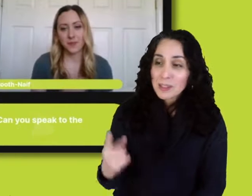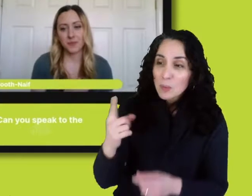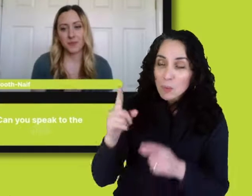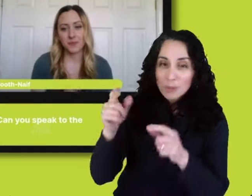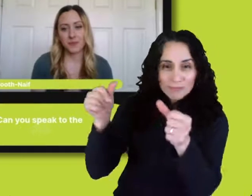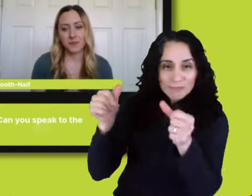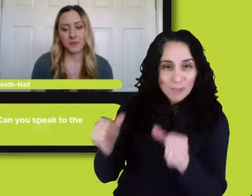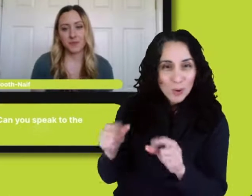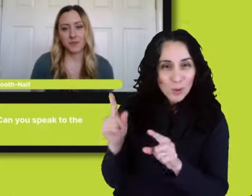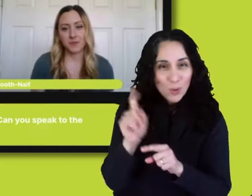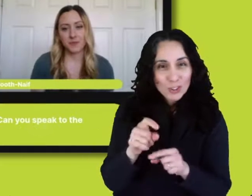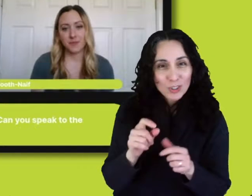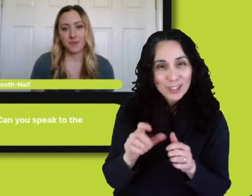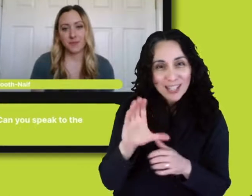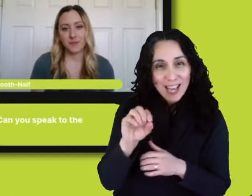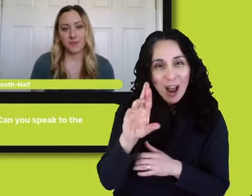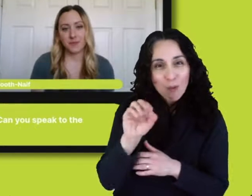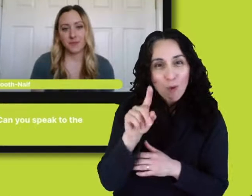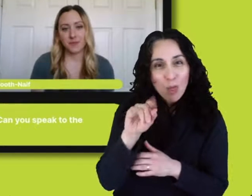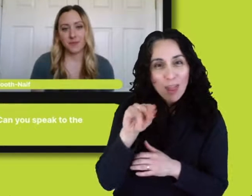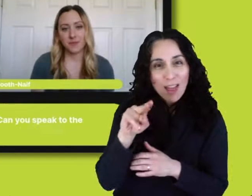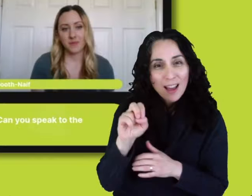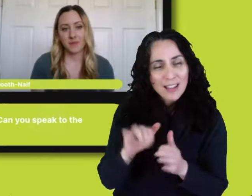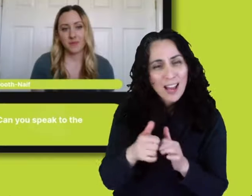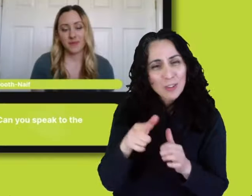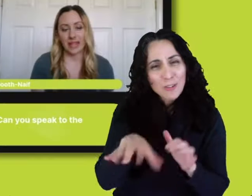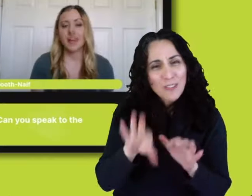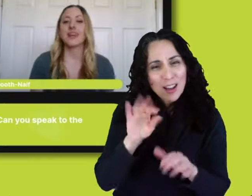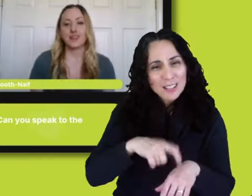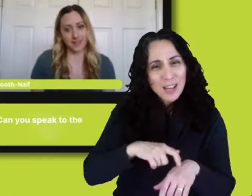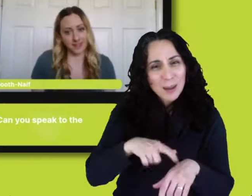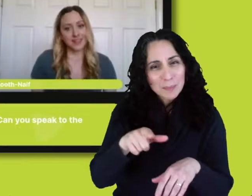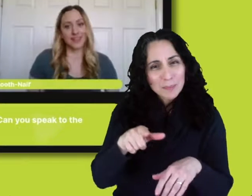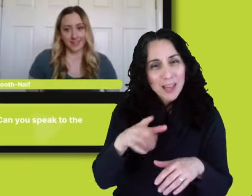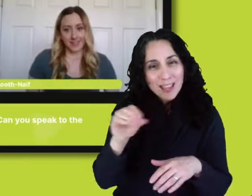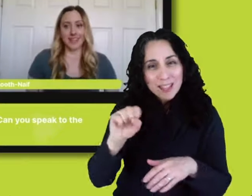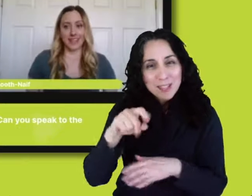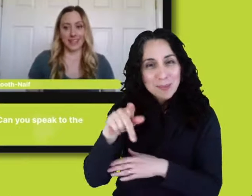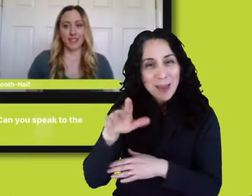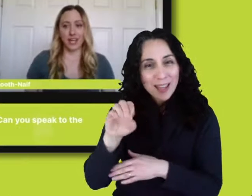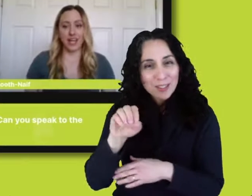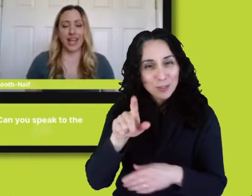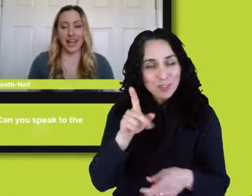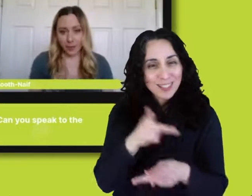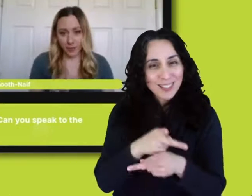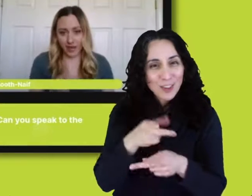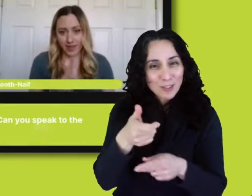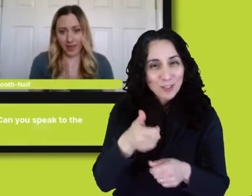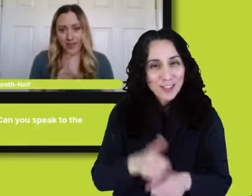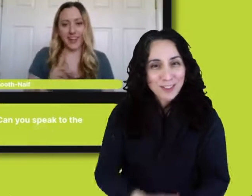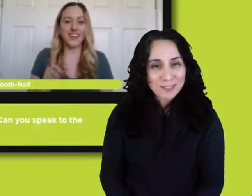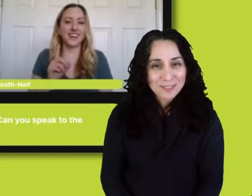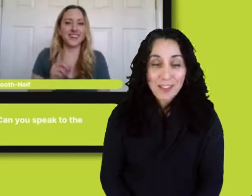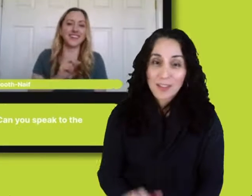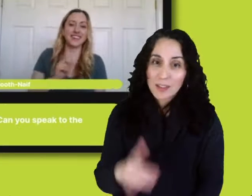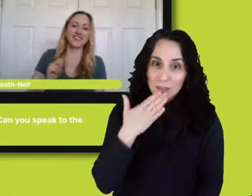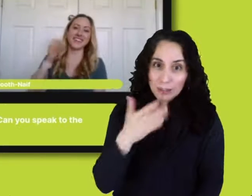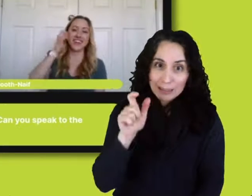find time and space to take care of yourself? That's really, really important. That is good, and I need to work on